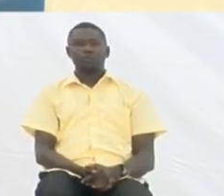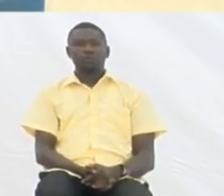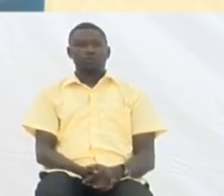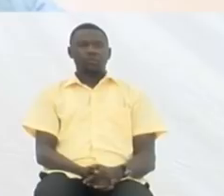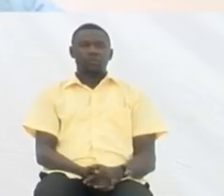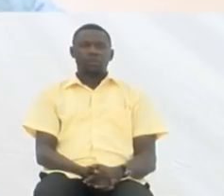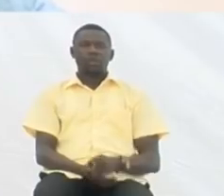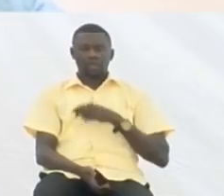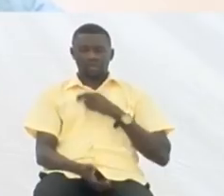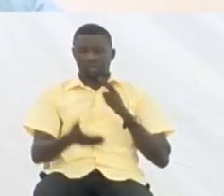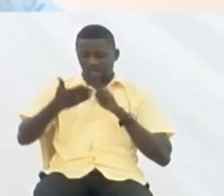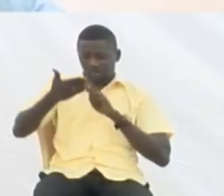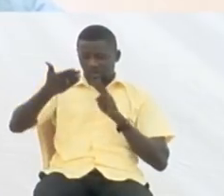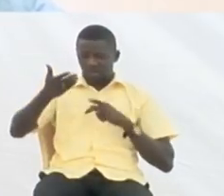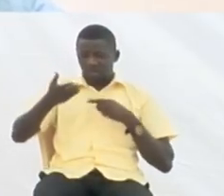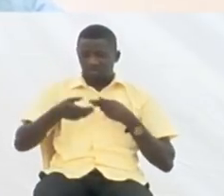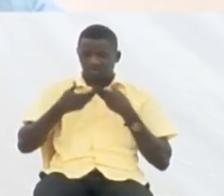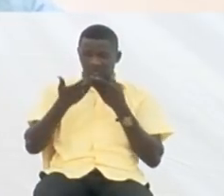I'll read it as follows.